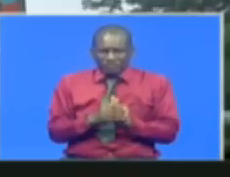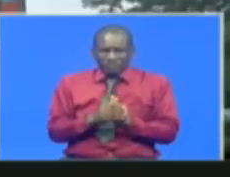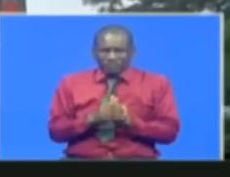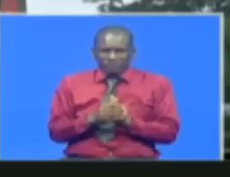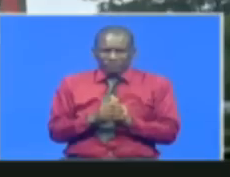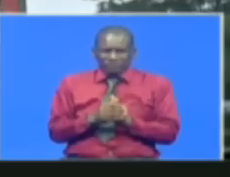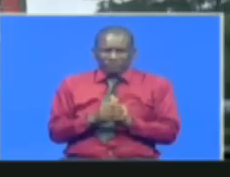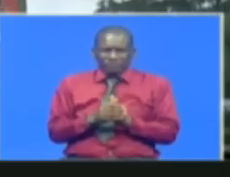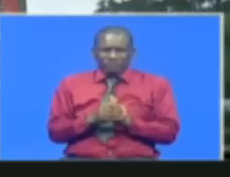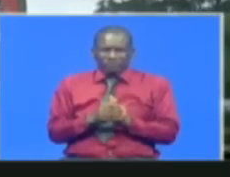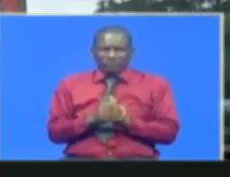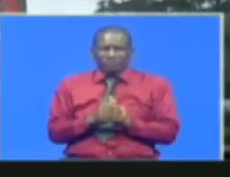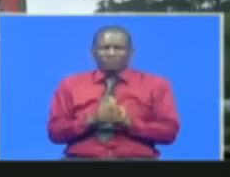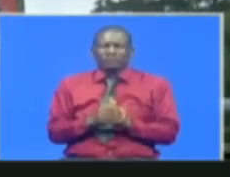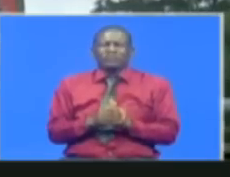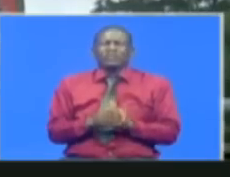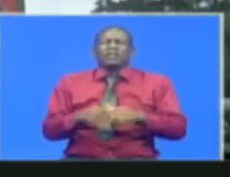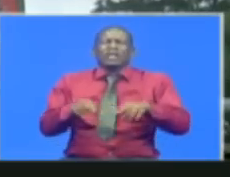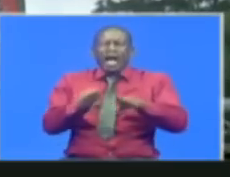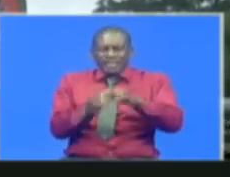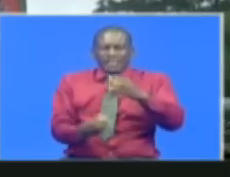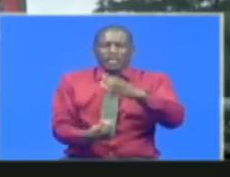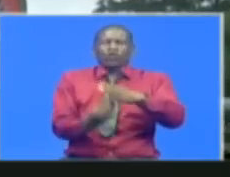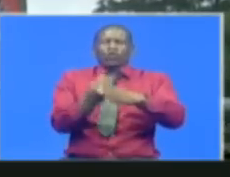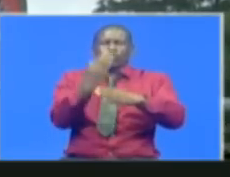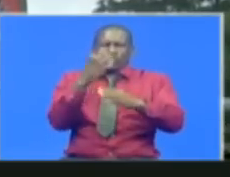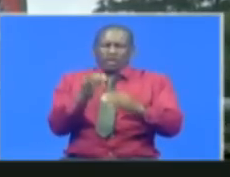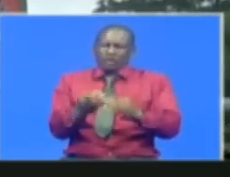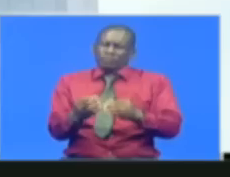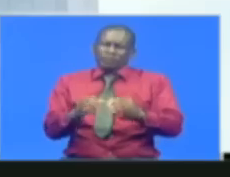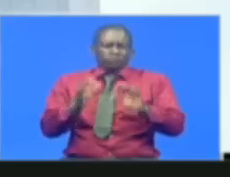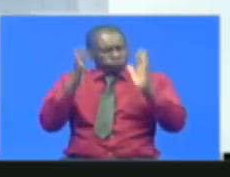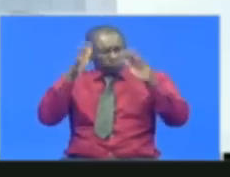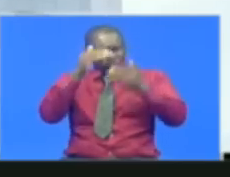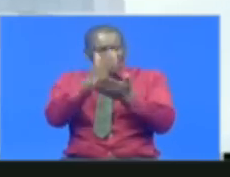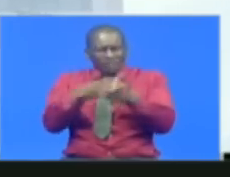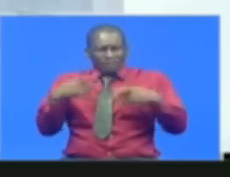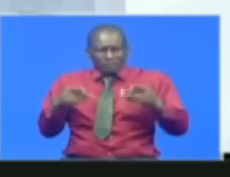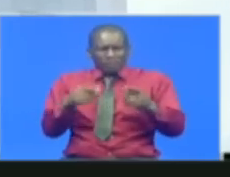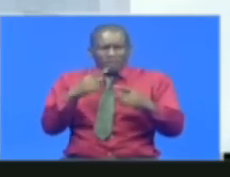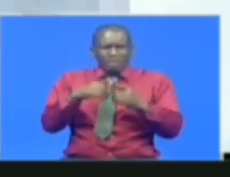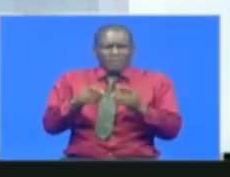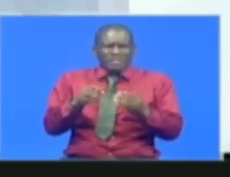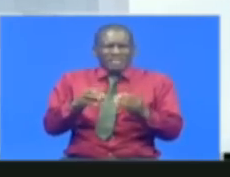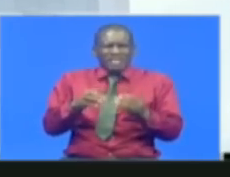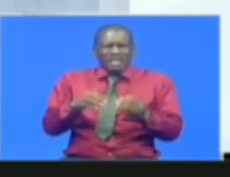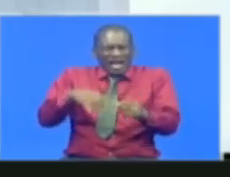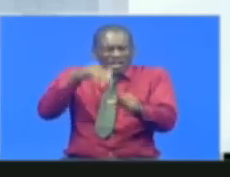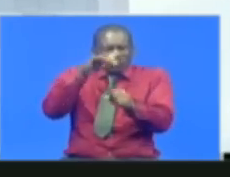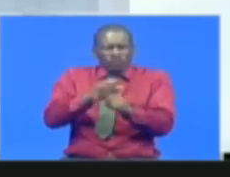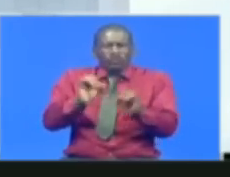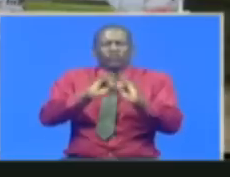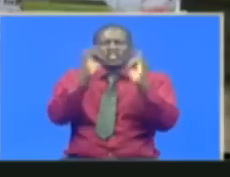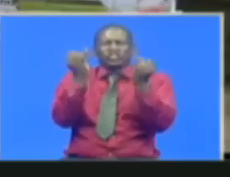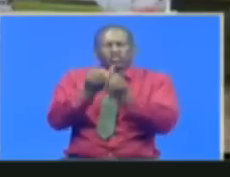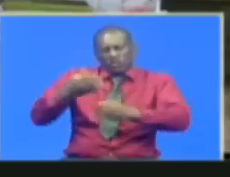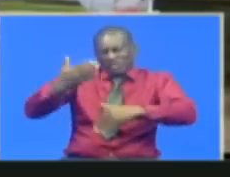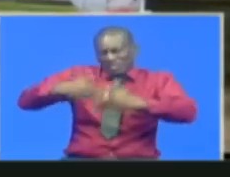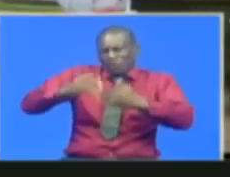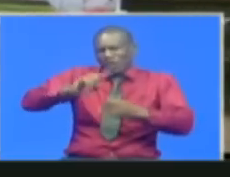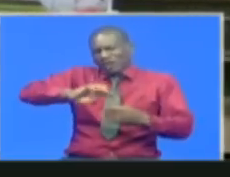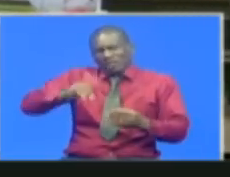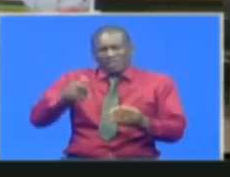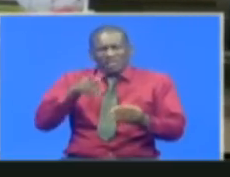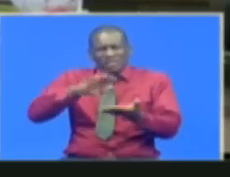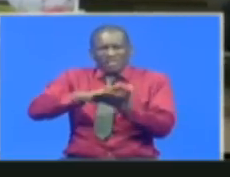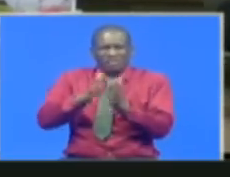faculty? While the growth has been lauded in some quarters, the saturation of the institutes, and not just in close proximity, is